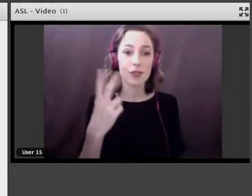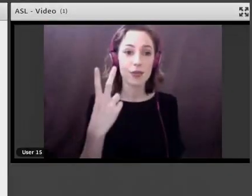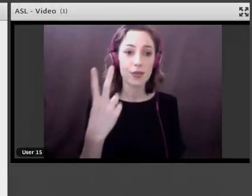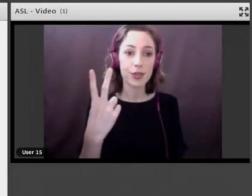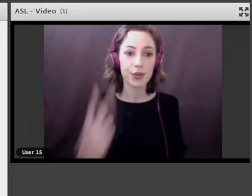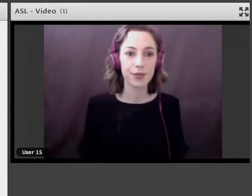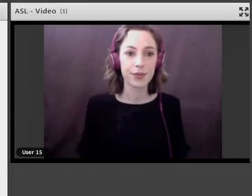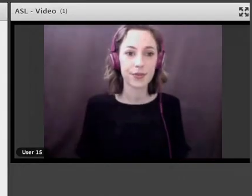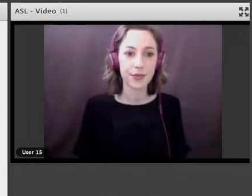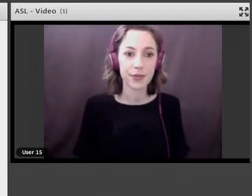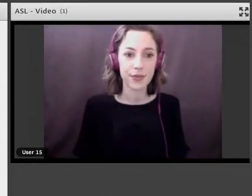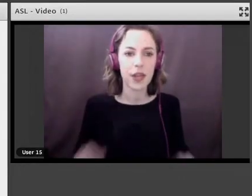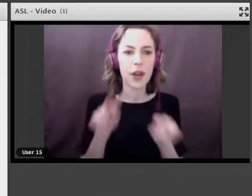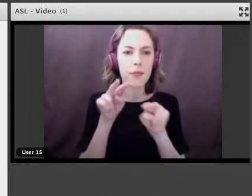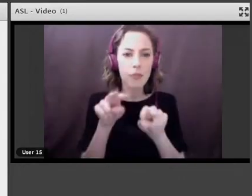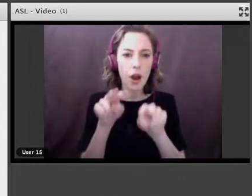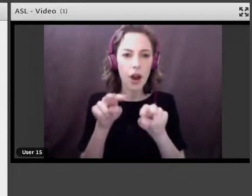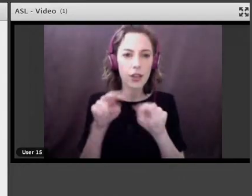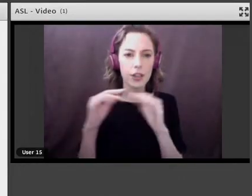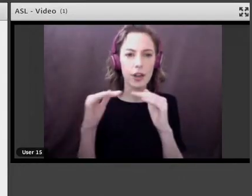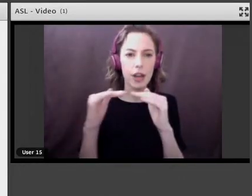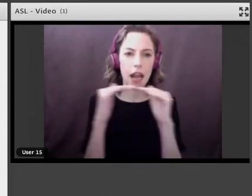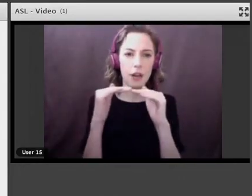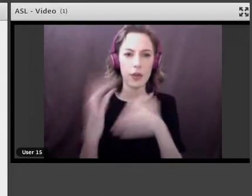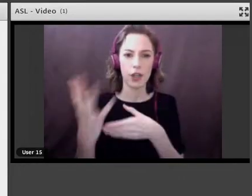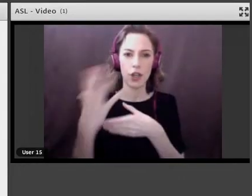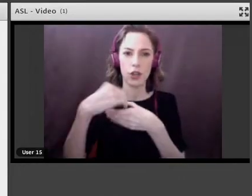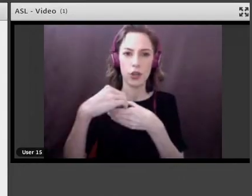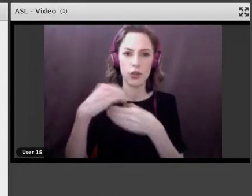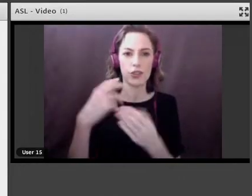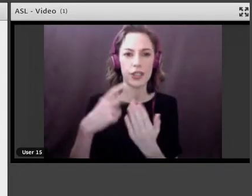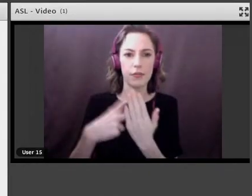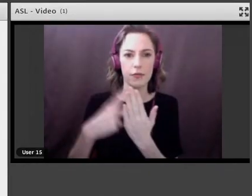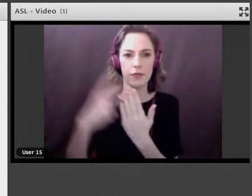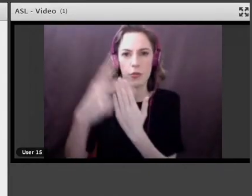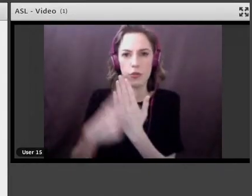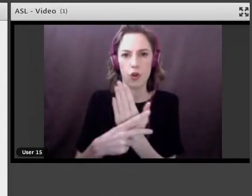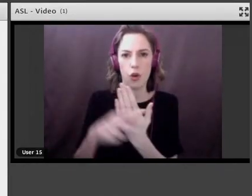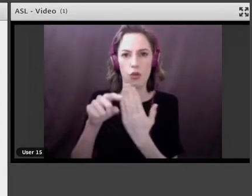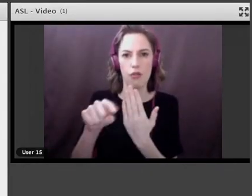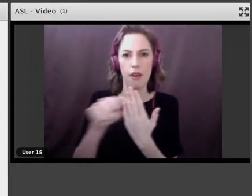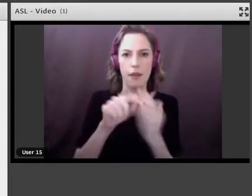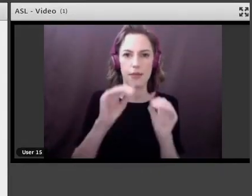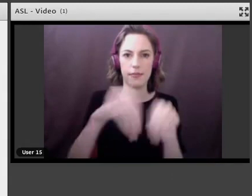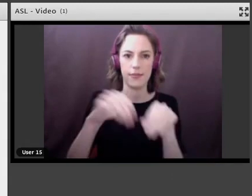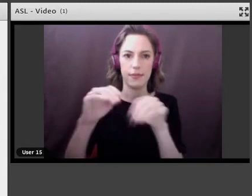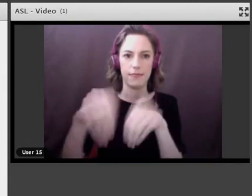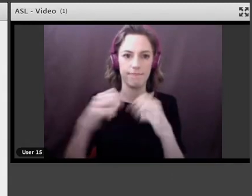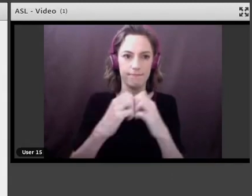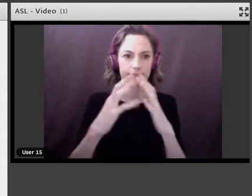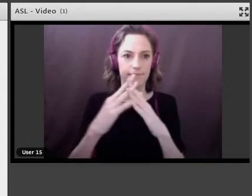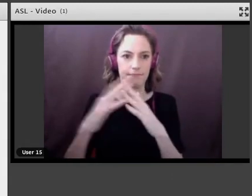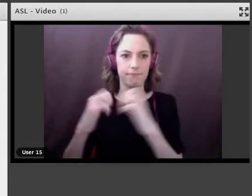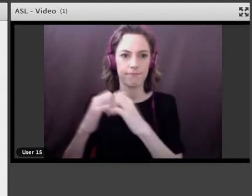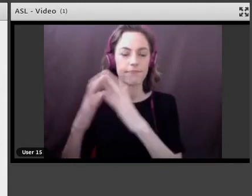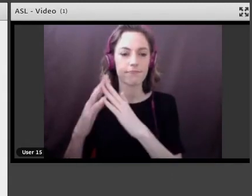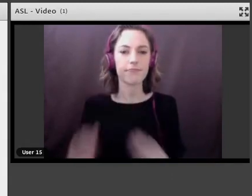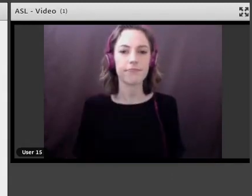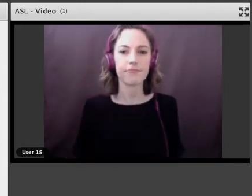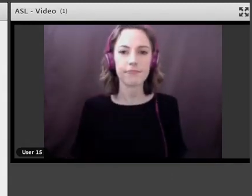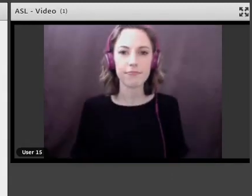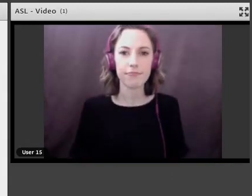disabilities. Option 4, to determine the types and quantity of necessary services and supports for the